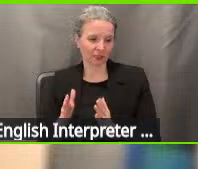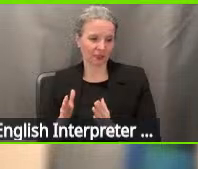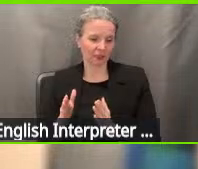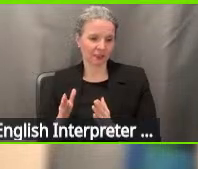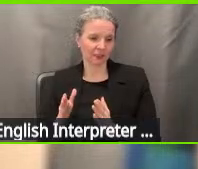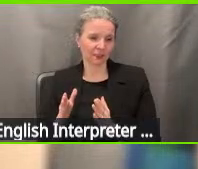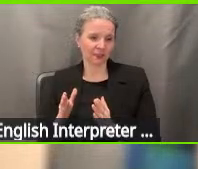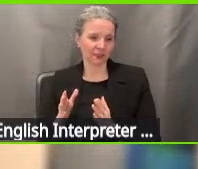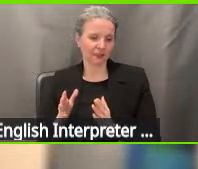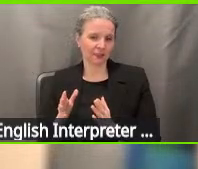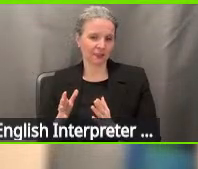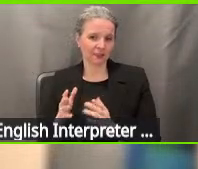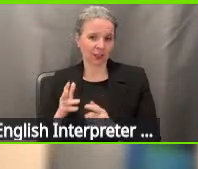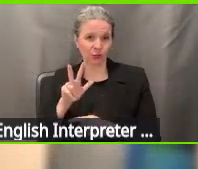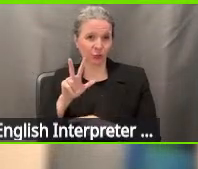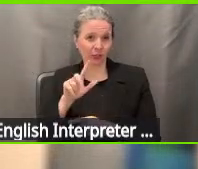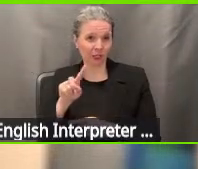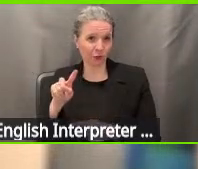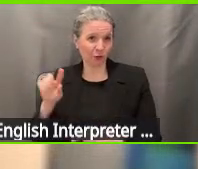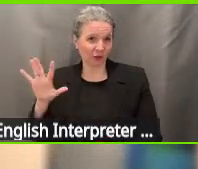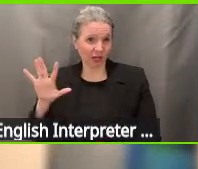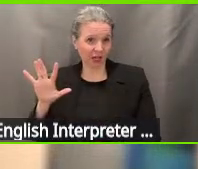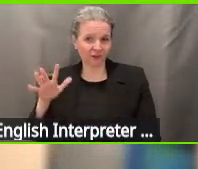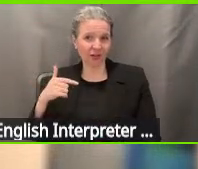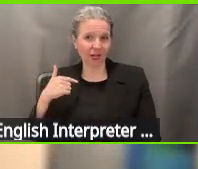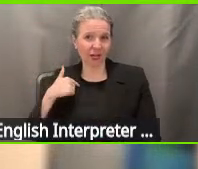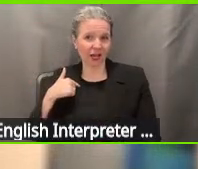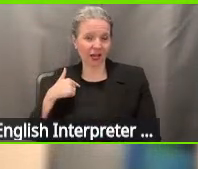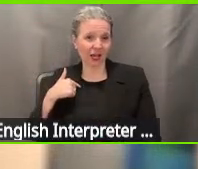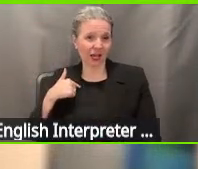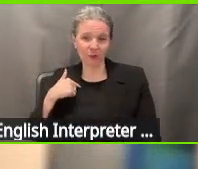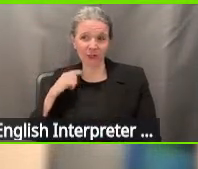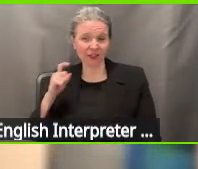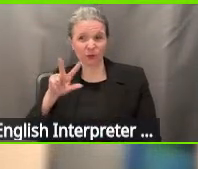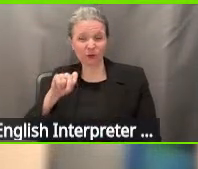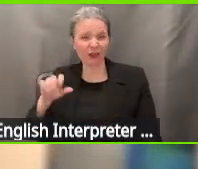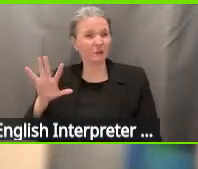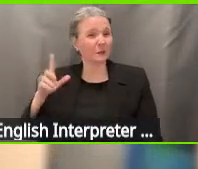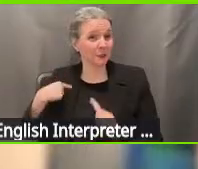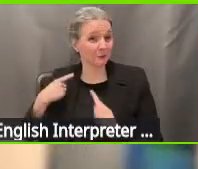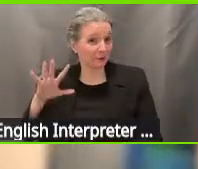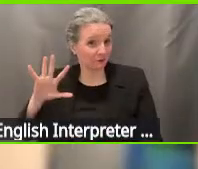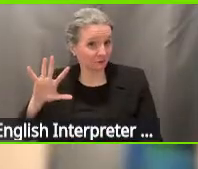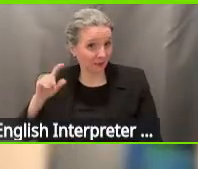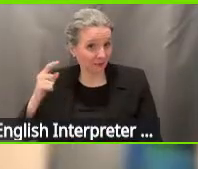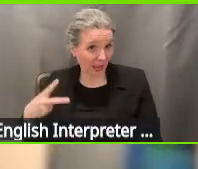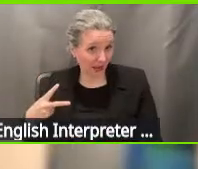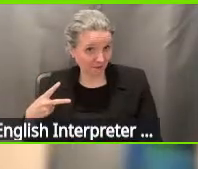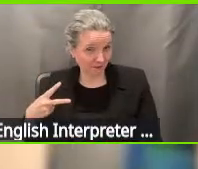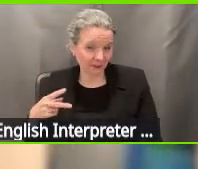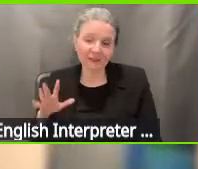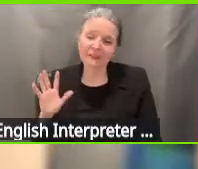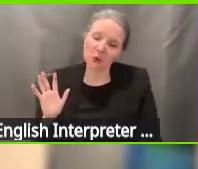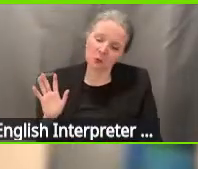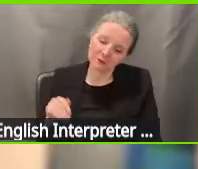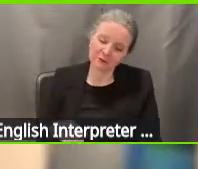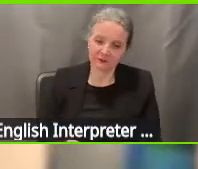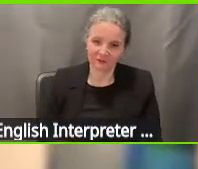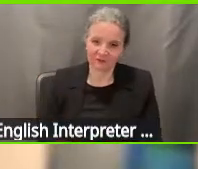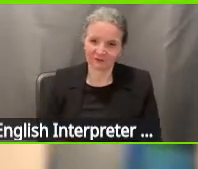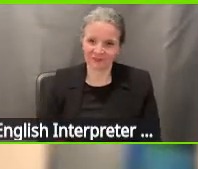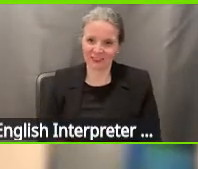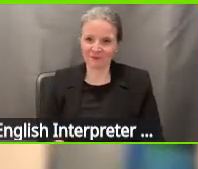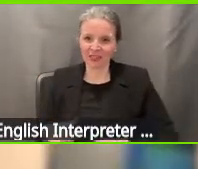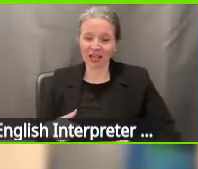that 3 to 5 that I would give them. It's been 5.5, and you know,